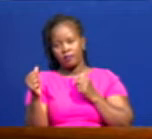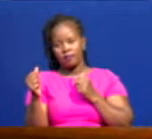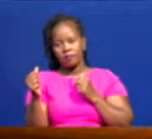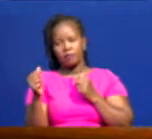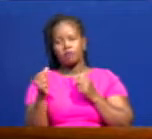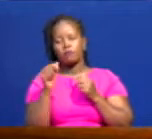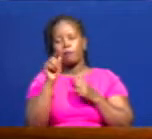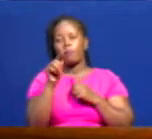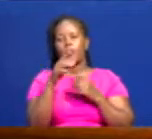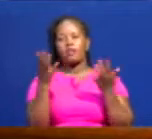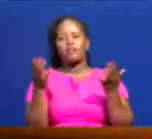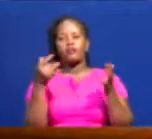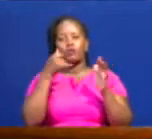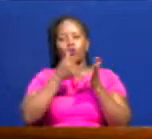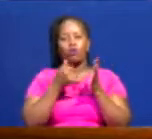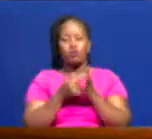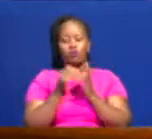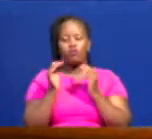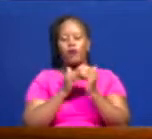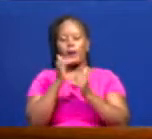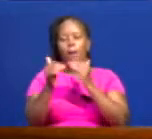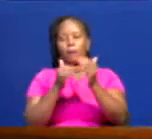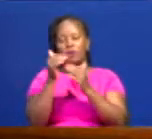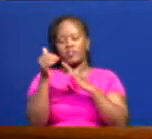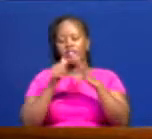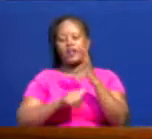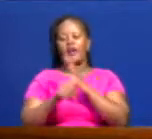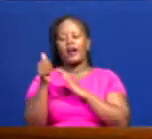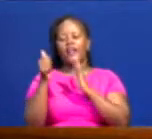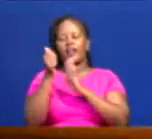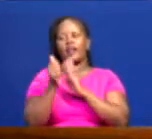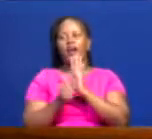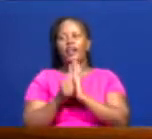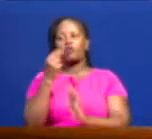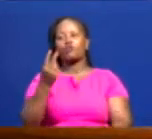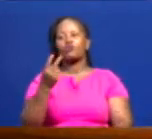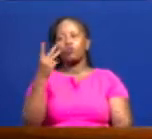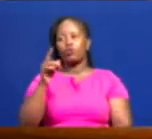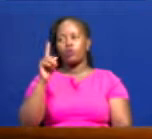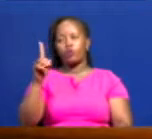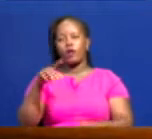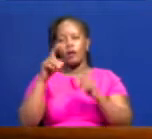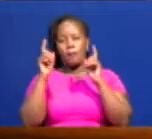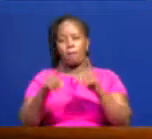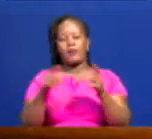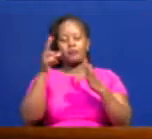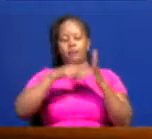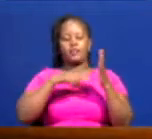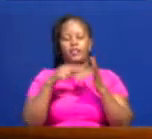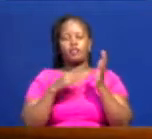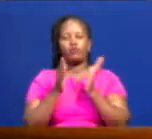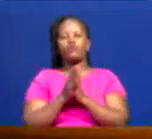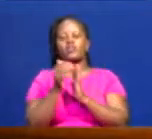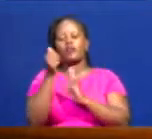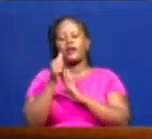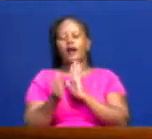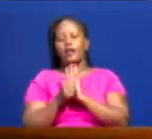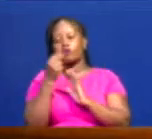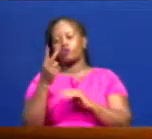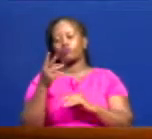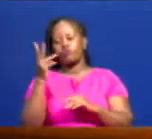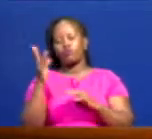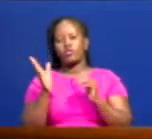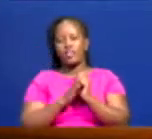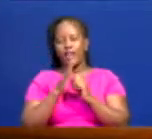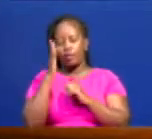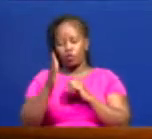it naturally follows that the procedure under Article 221 must be read with Article 249, Clause 3,